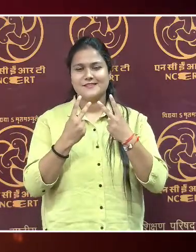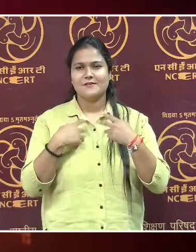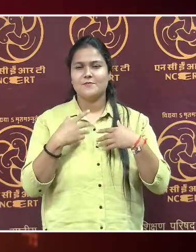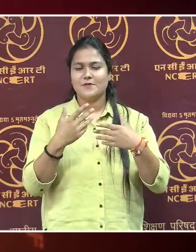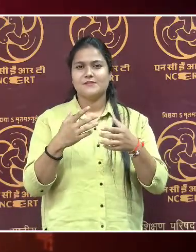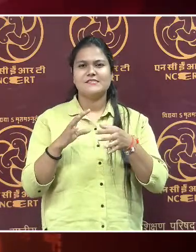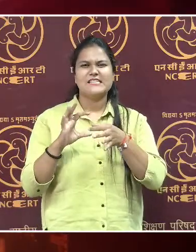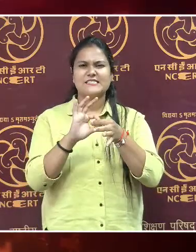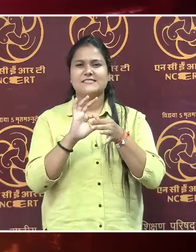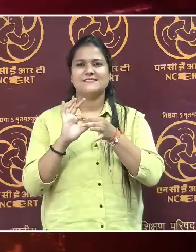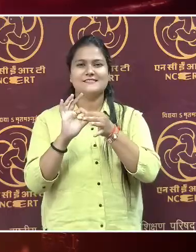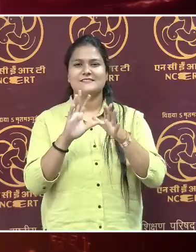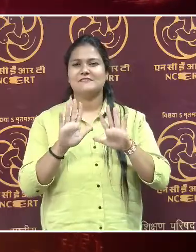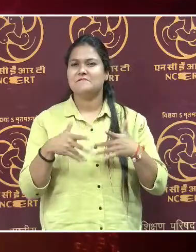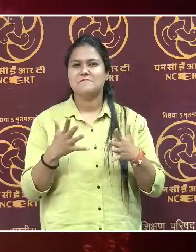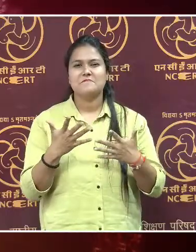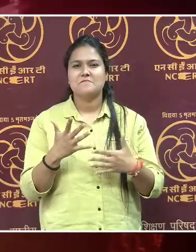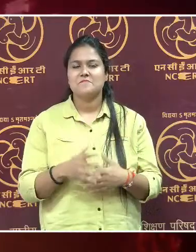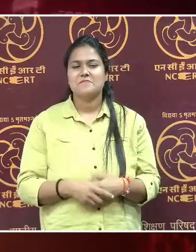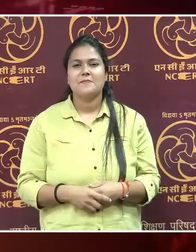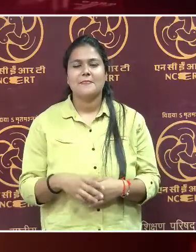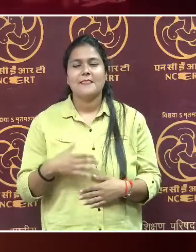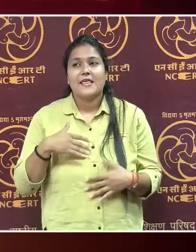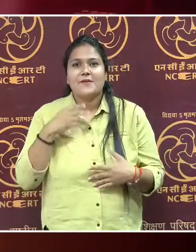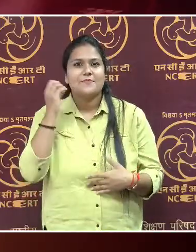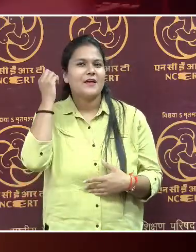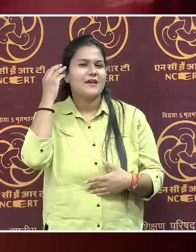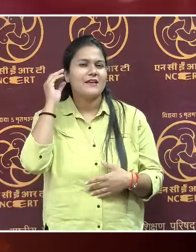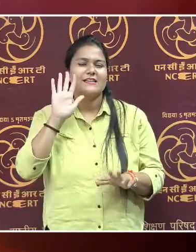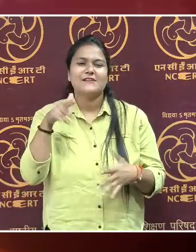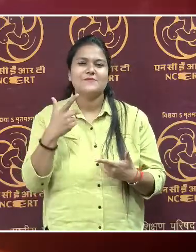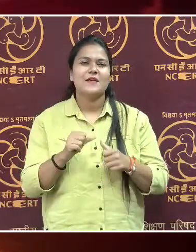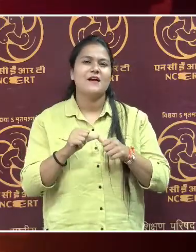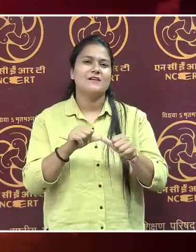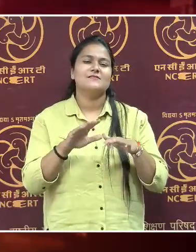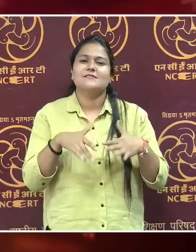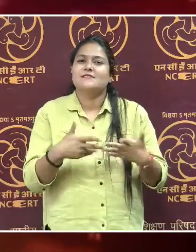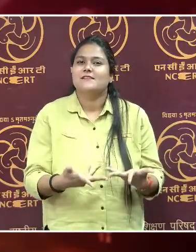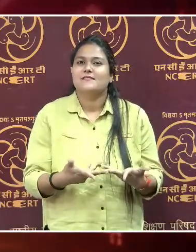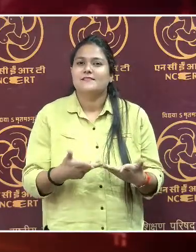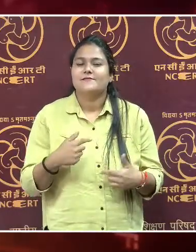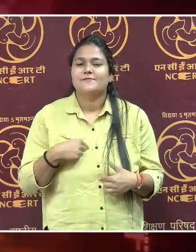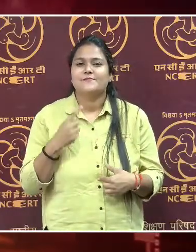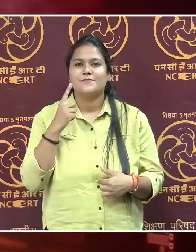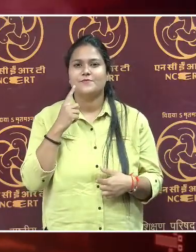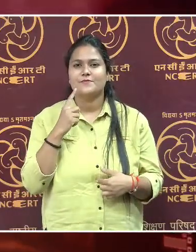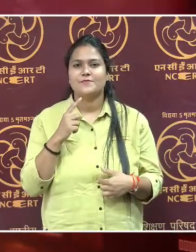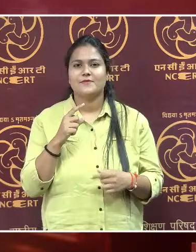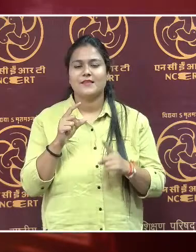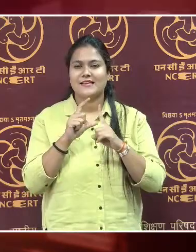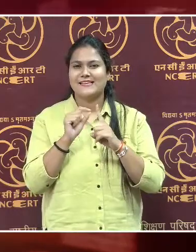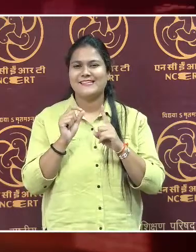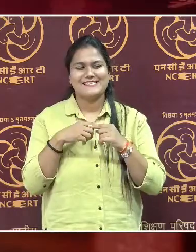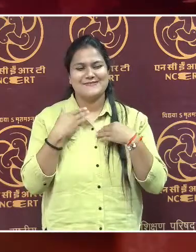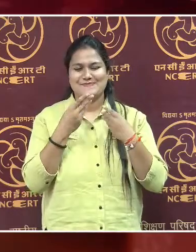what answer I am going to give about hearing. So now don't tell me afterwards that I didn't warn